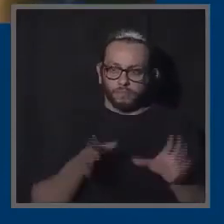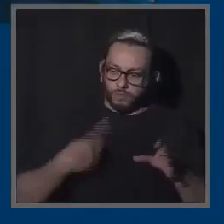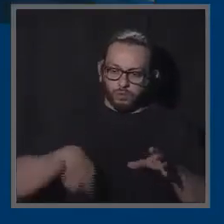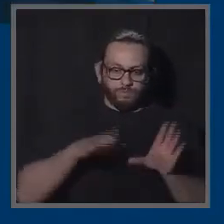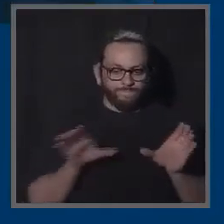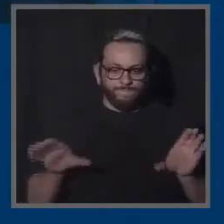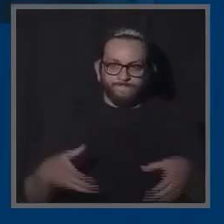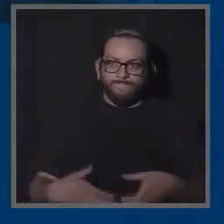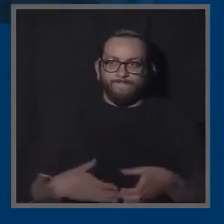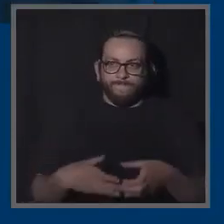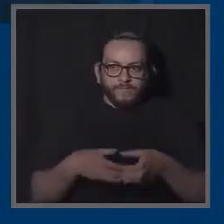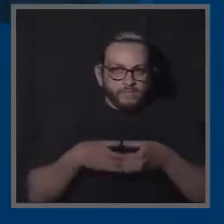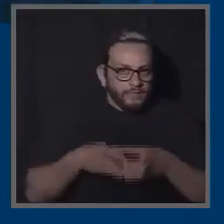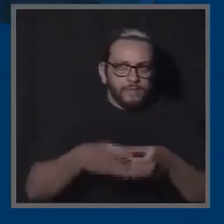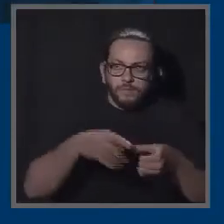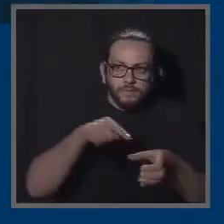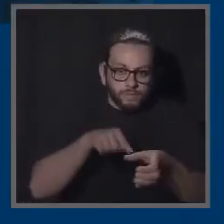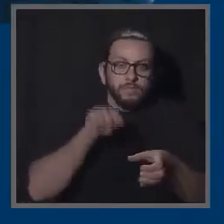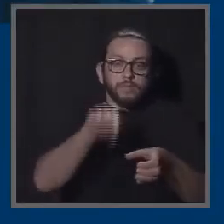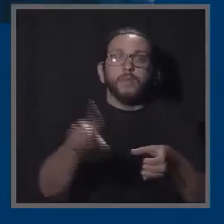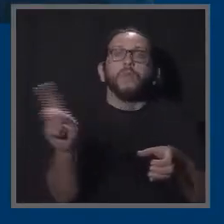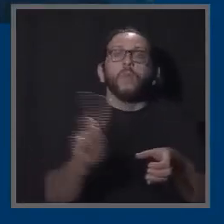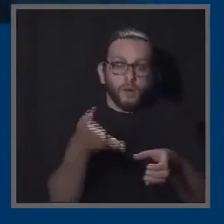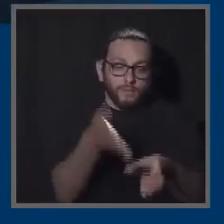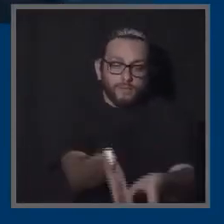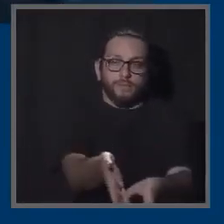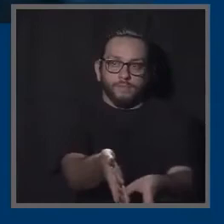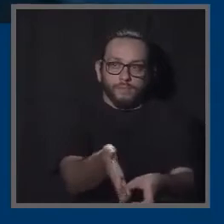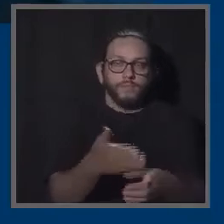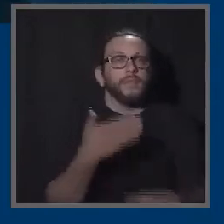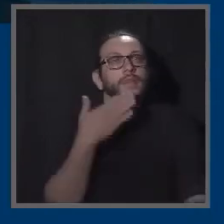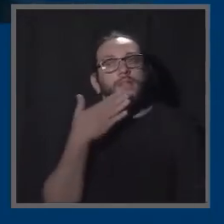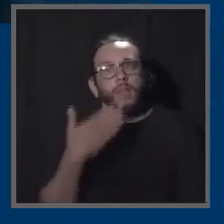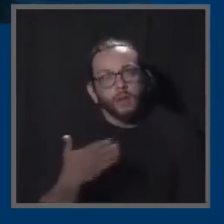Thanks a lot, Jonathan, for those inspiring thoughts.